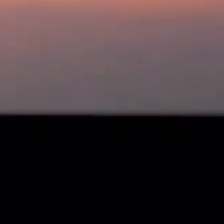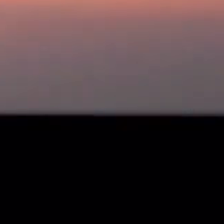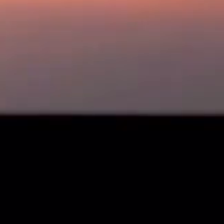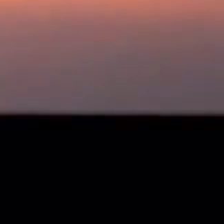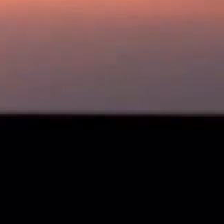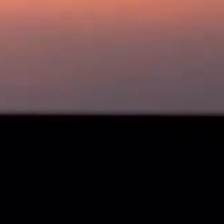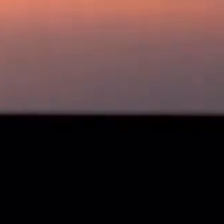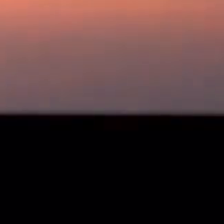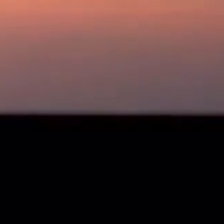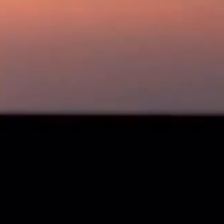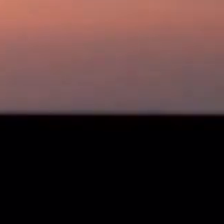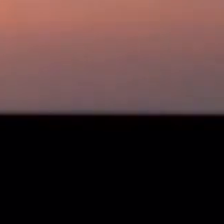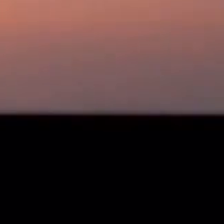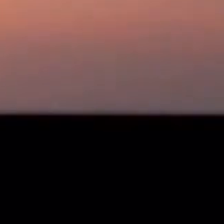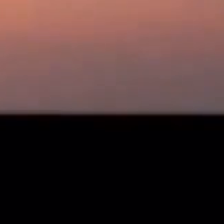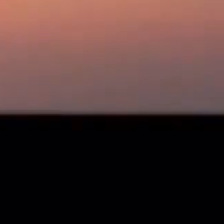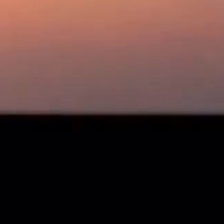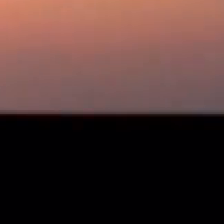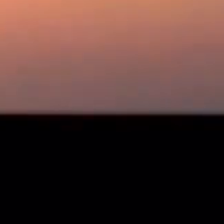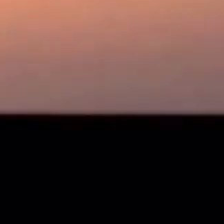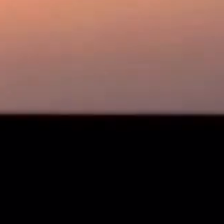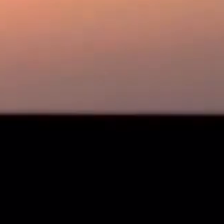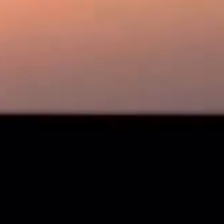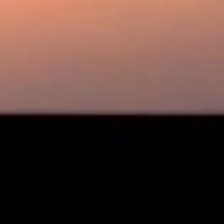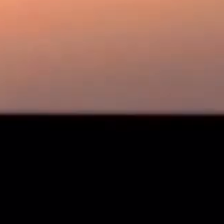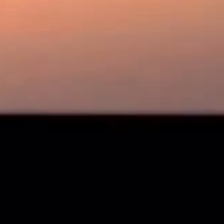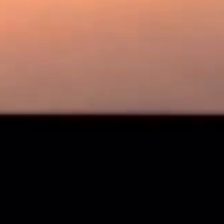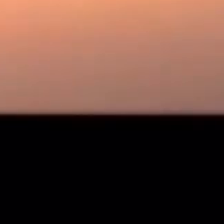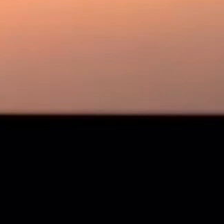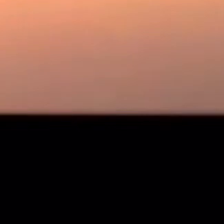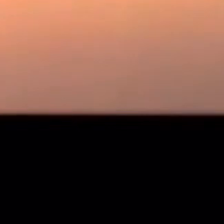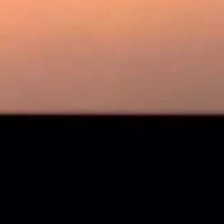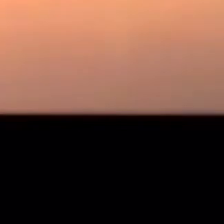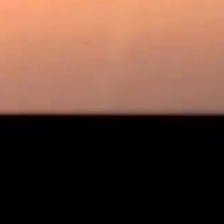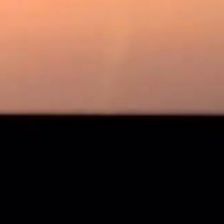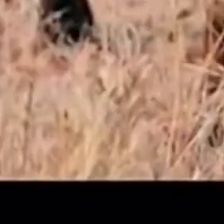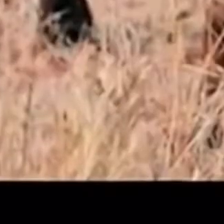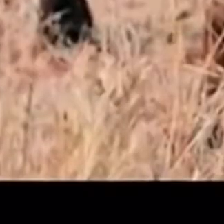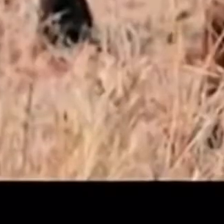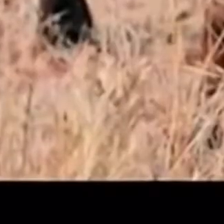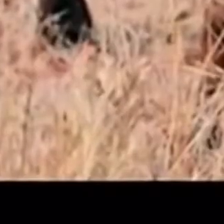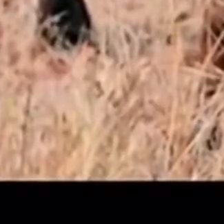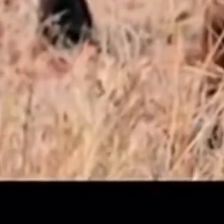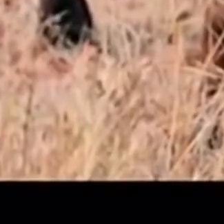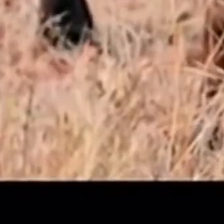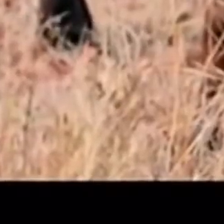captures something of the essence of this special place in the warm heart of southern Africa.